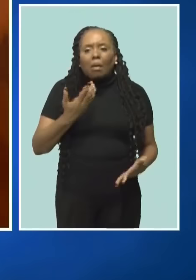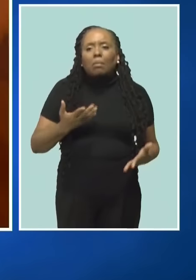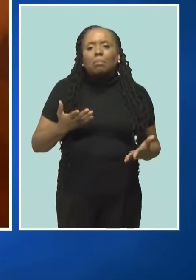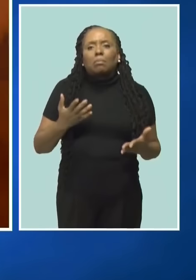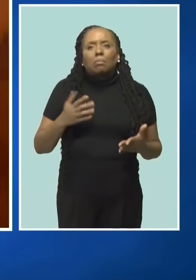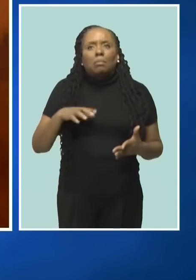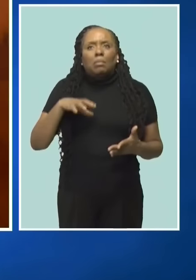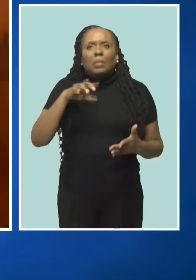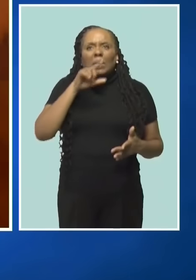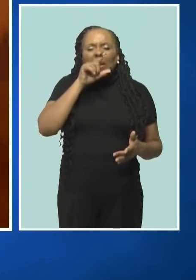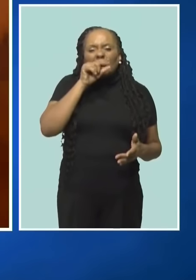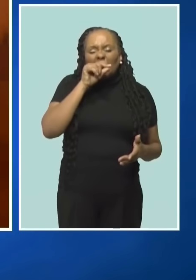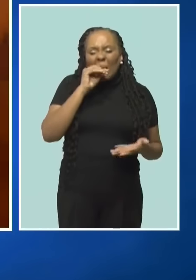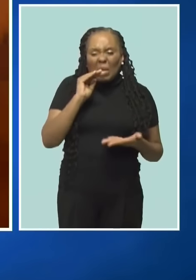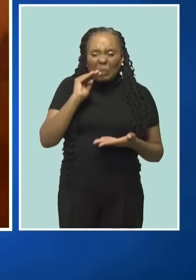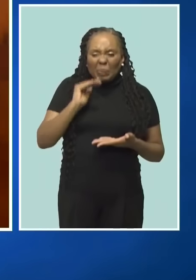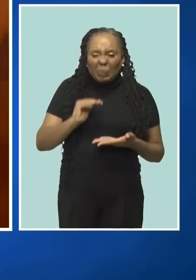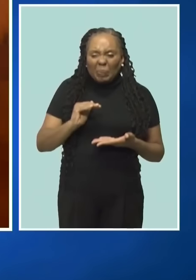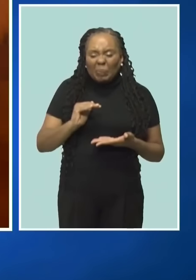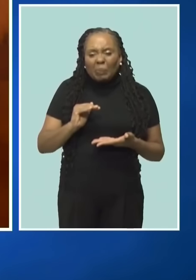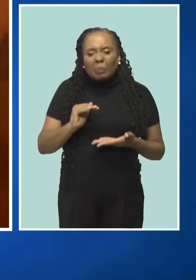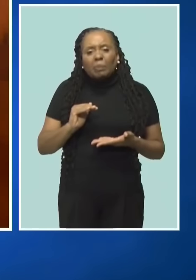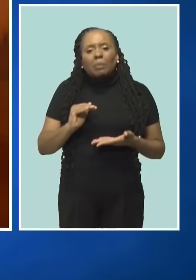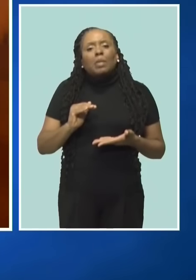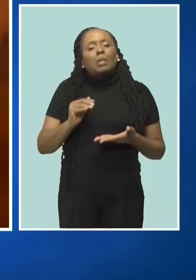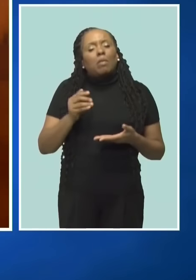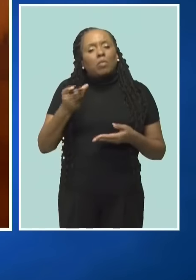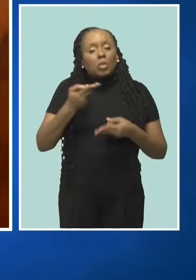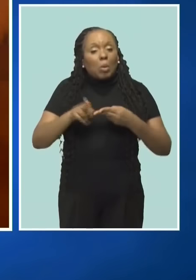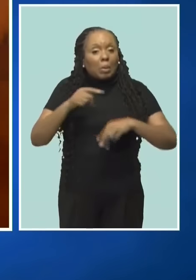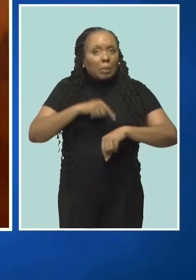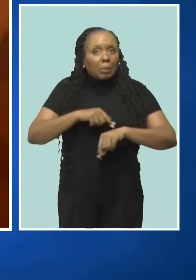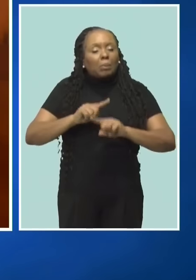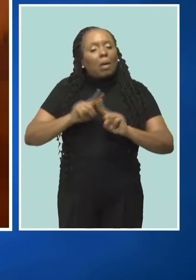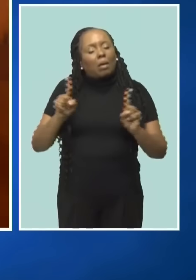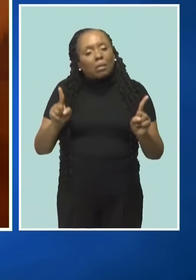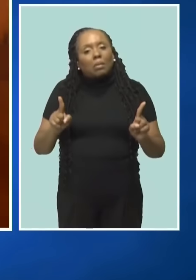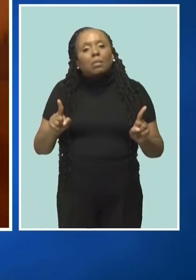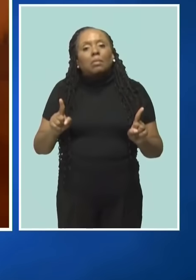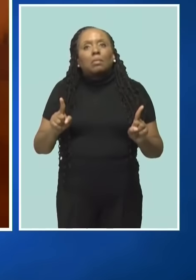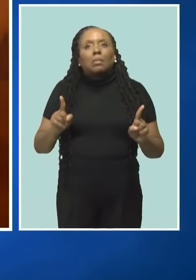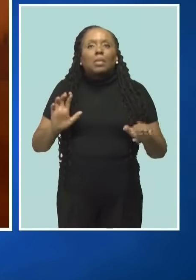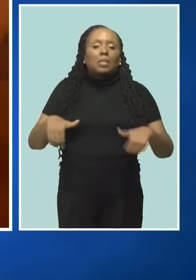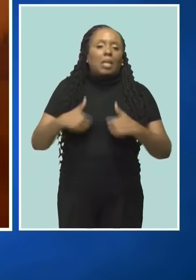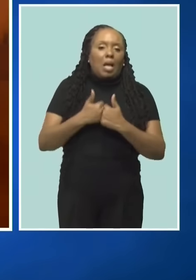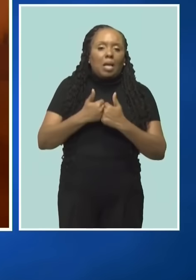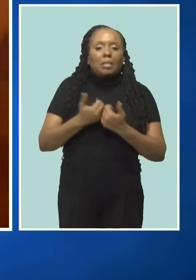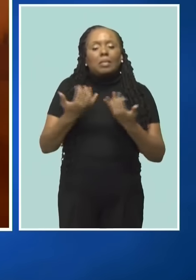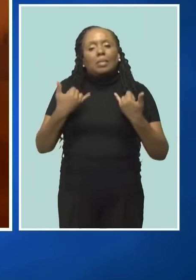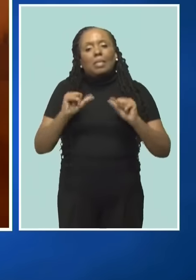chicken then would have ended in a matter of days. According to him, however, the challenges facing the major producer